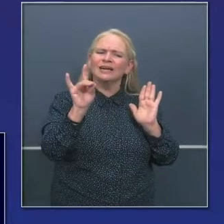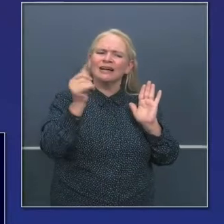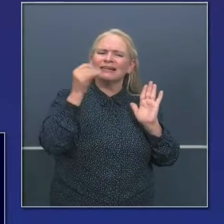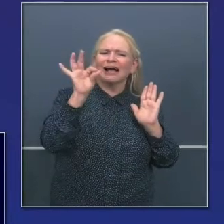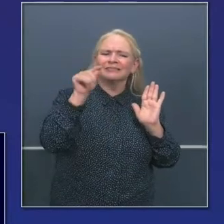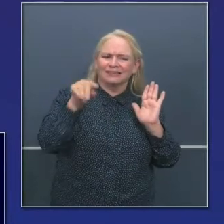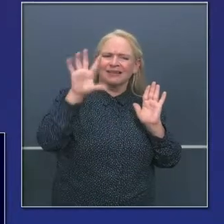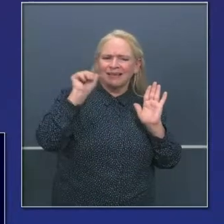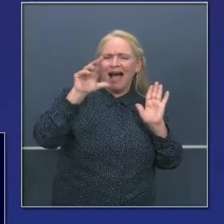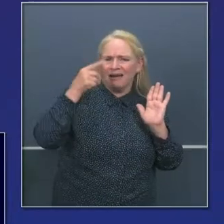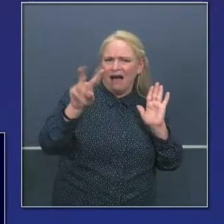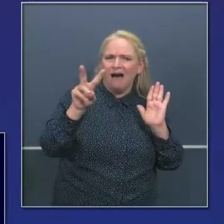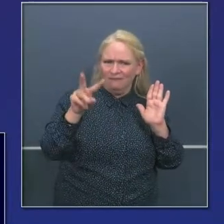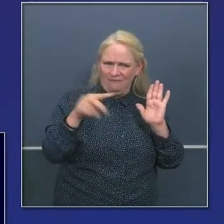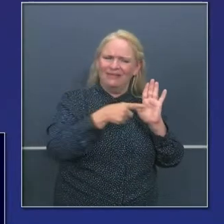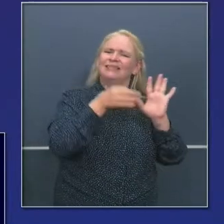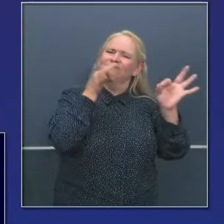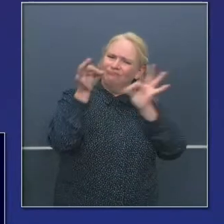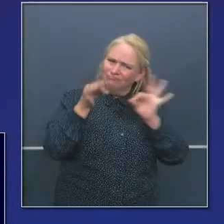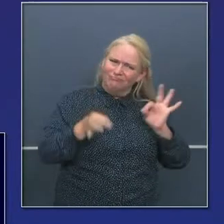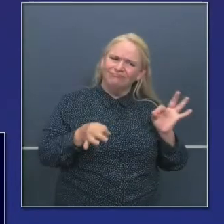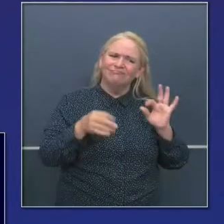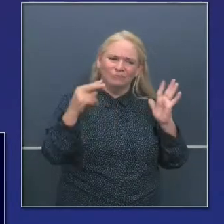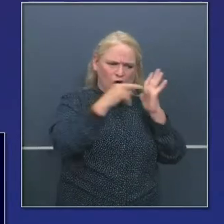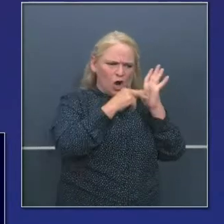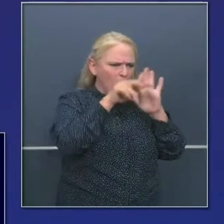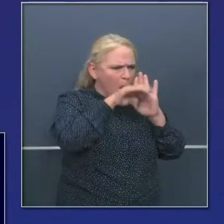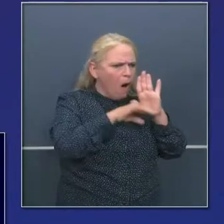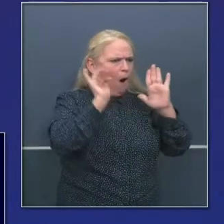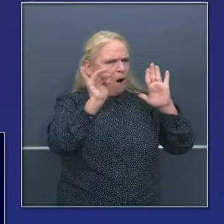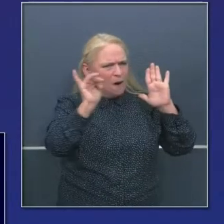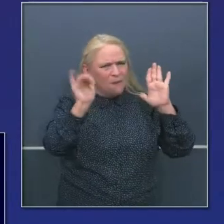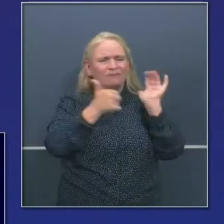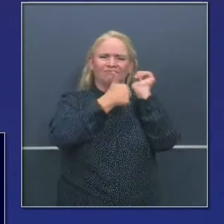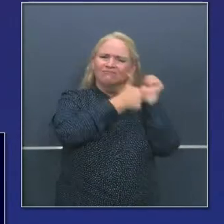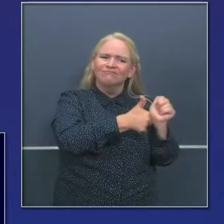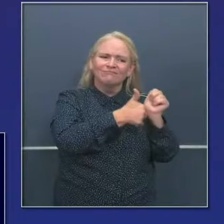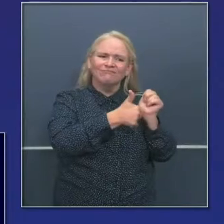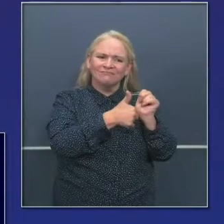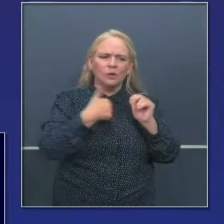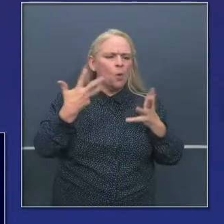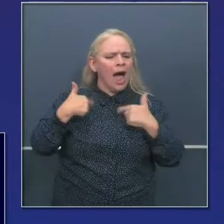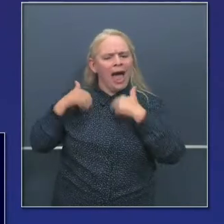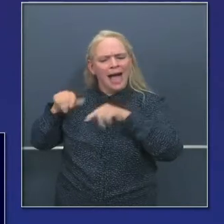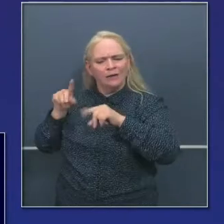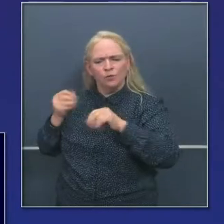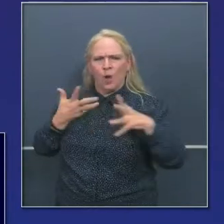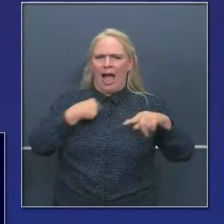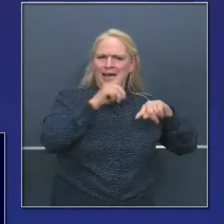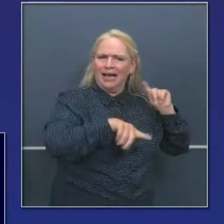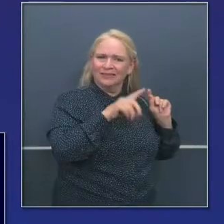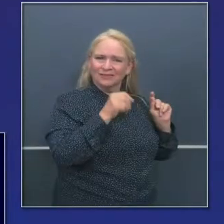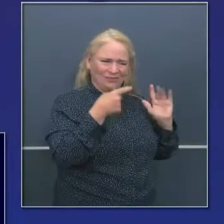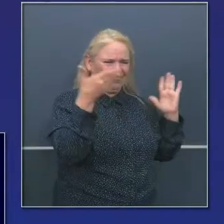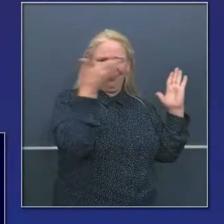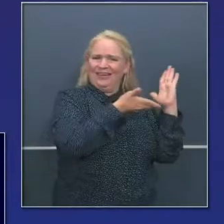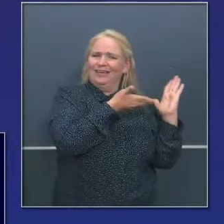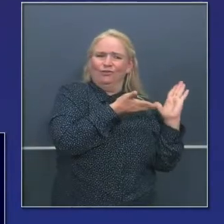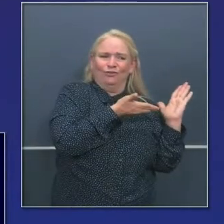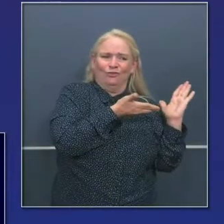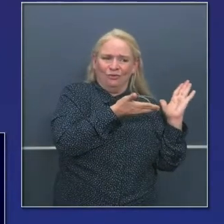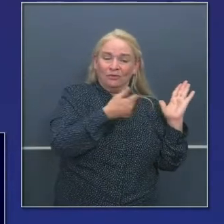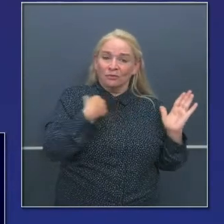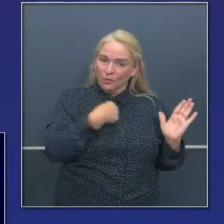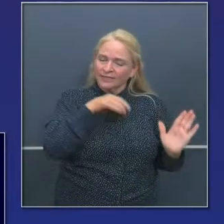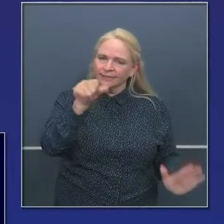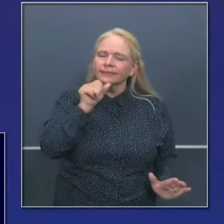covid19.ca.gov website, but encourage you to follow them, take seriously this weekend, take seriously this moment that we're living